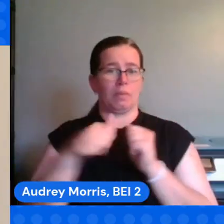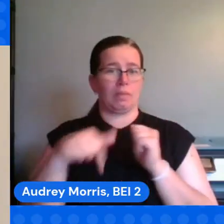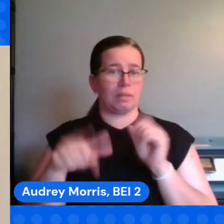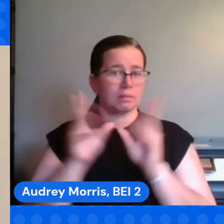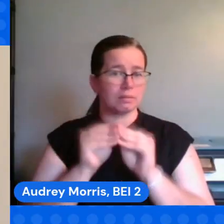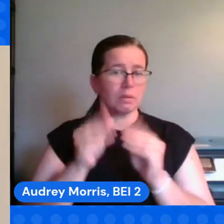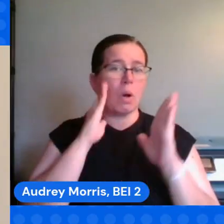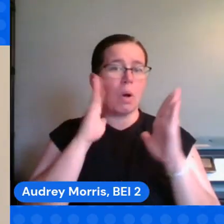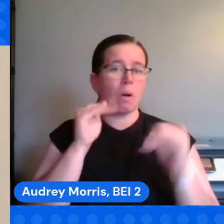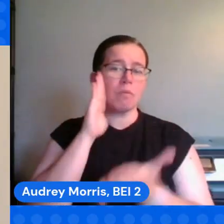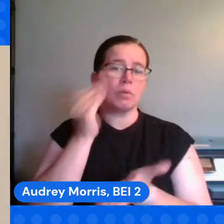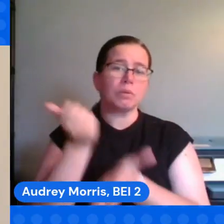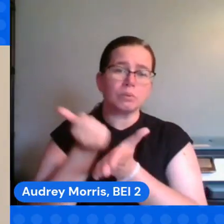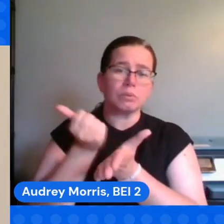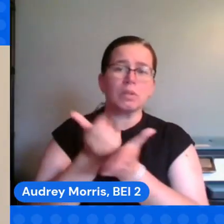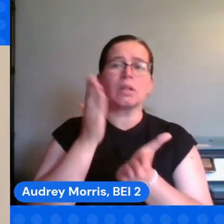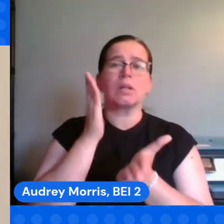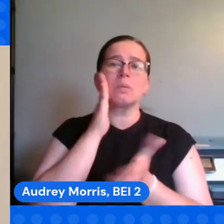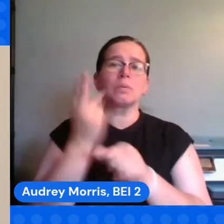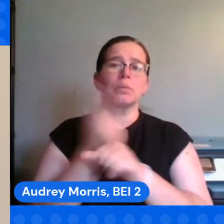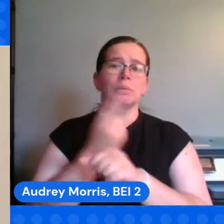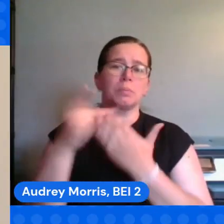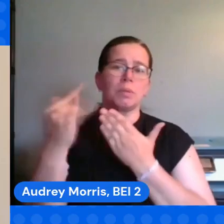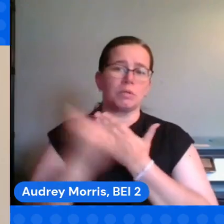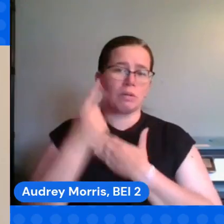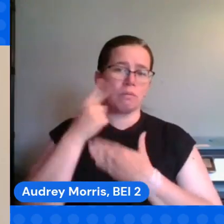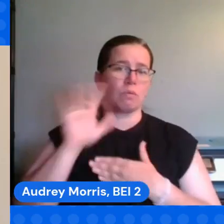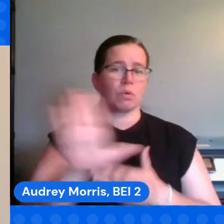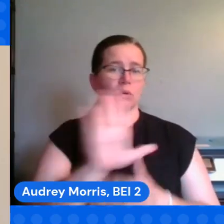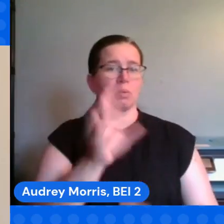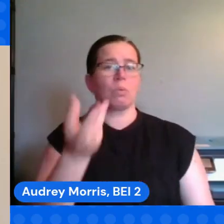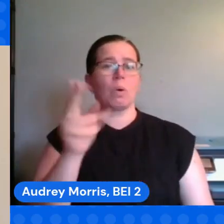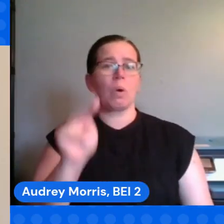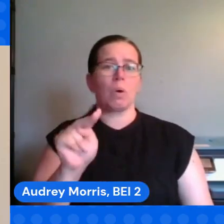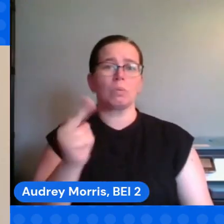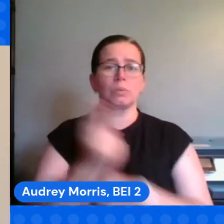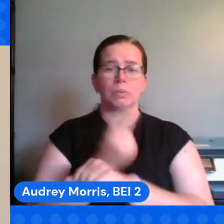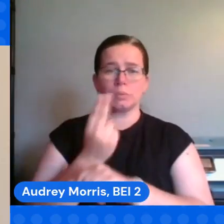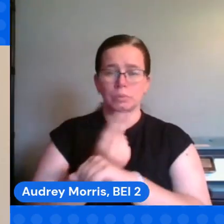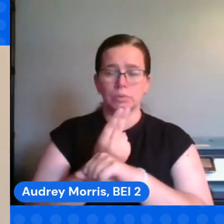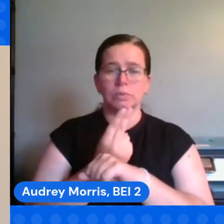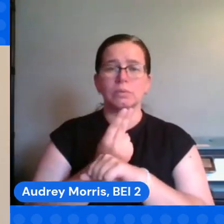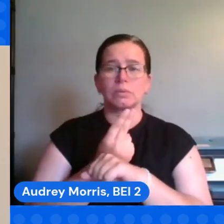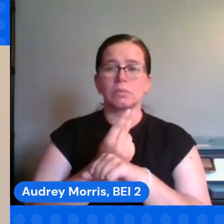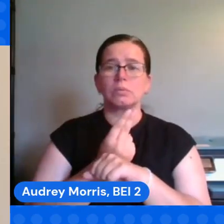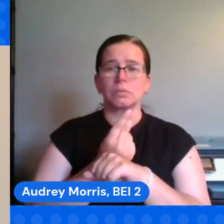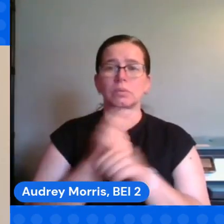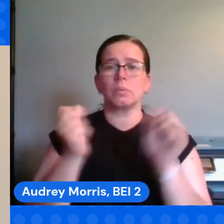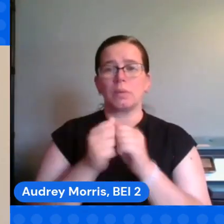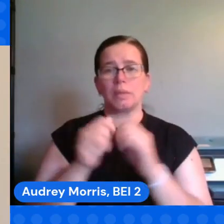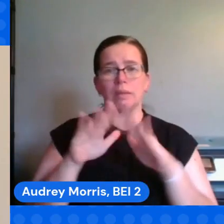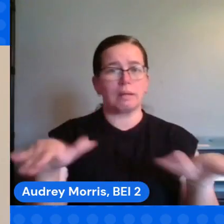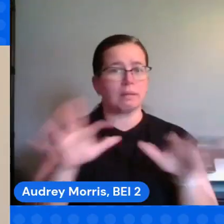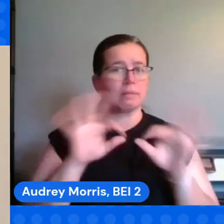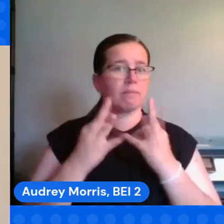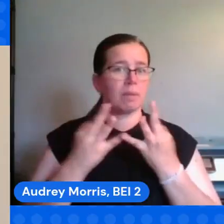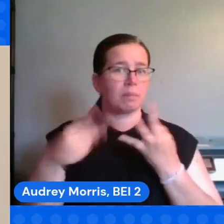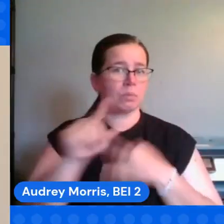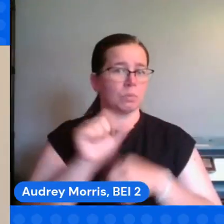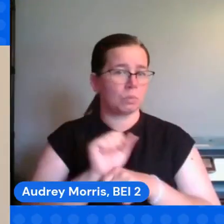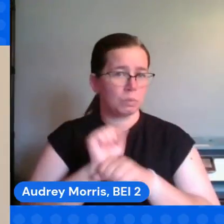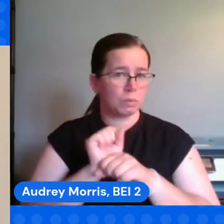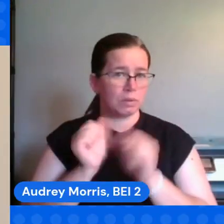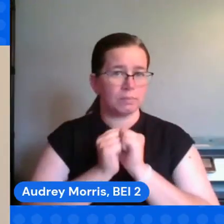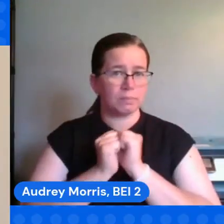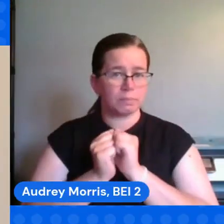useful and that you can use the project for your own uses with the kids and families that you work with. But